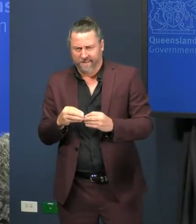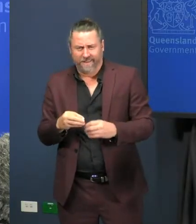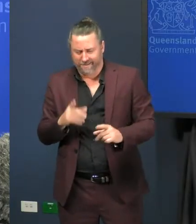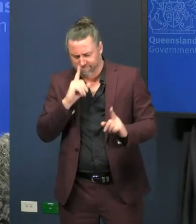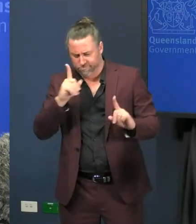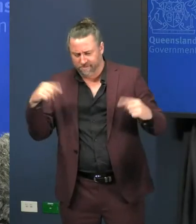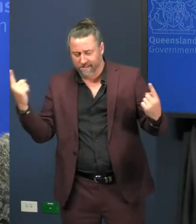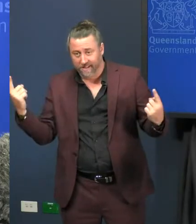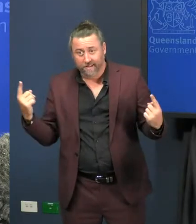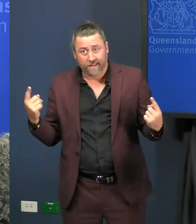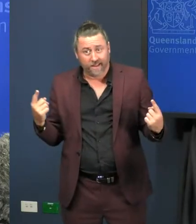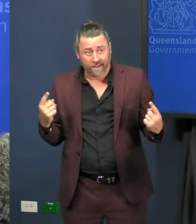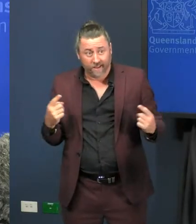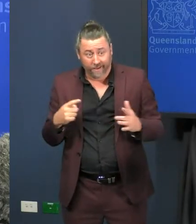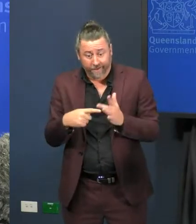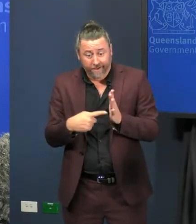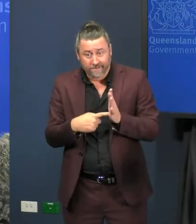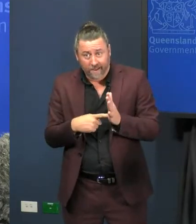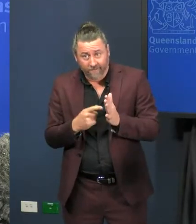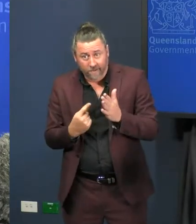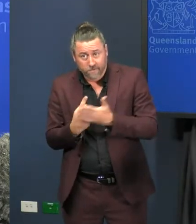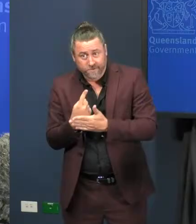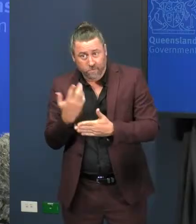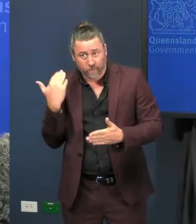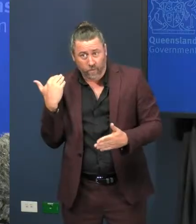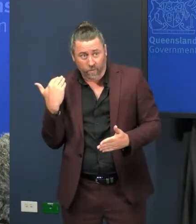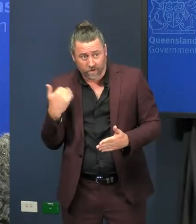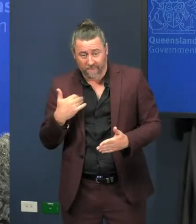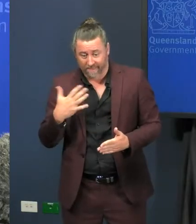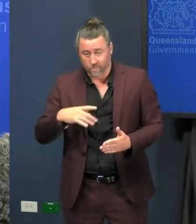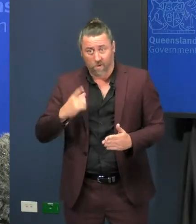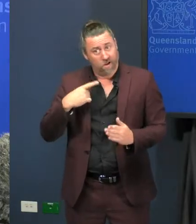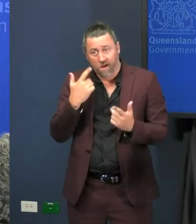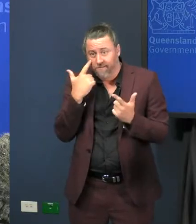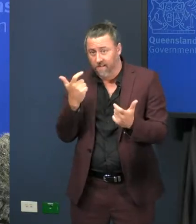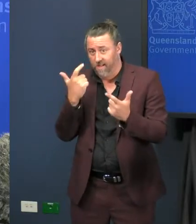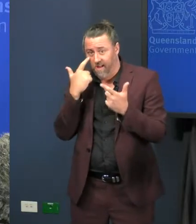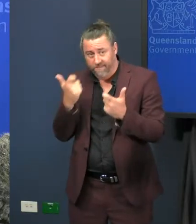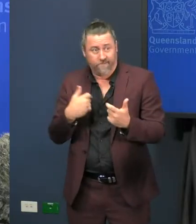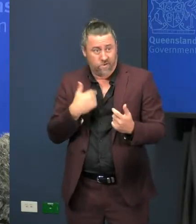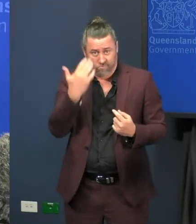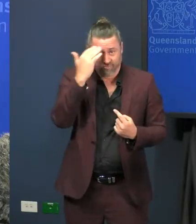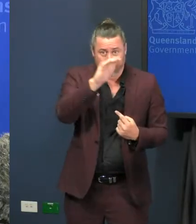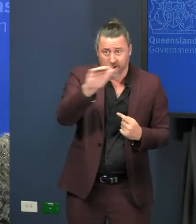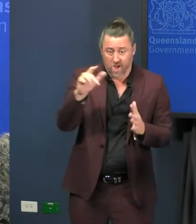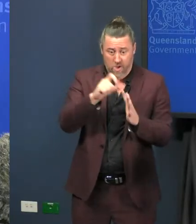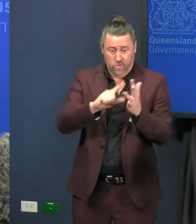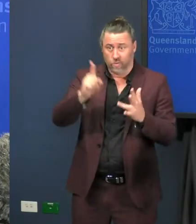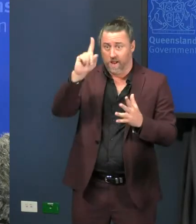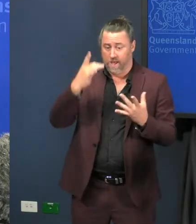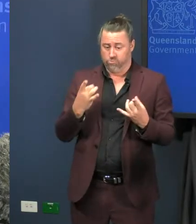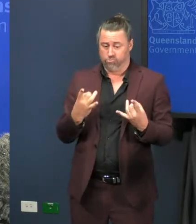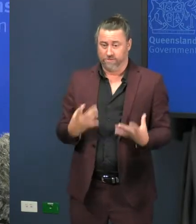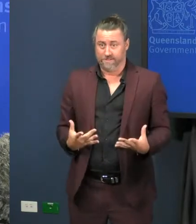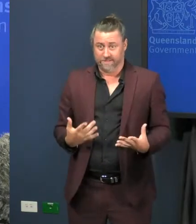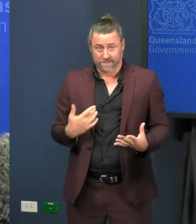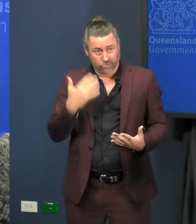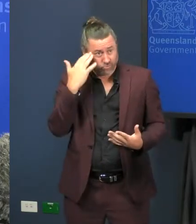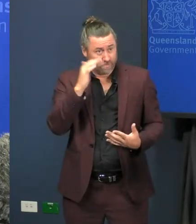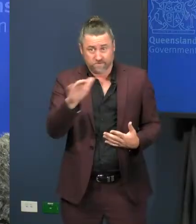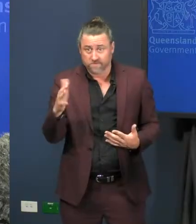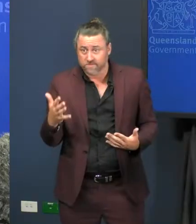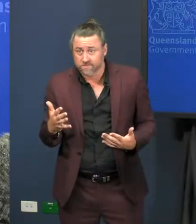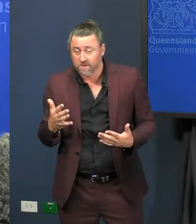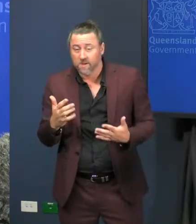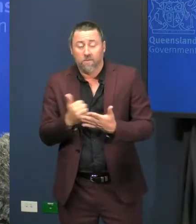Well, history shows that it does, and that's why we are taking that precautionary approach and asking people to do everything you can to get ready. Things